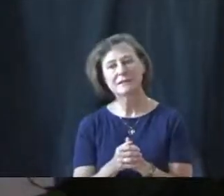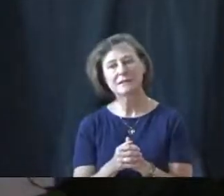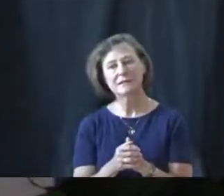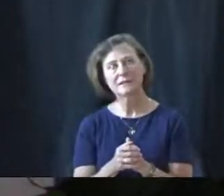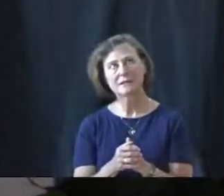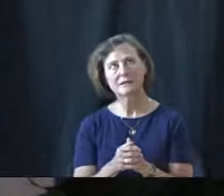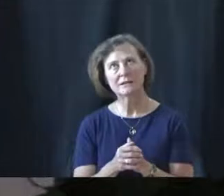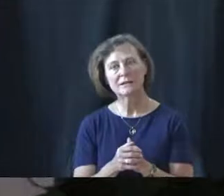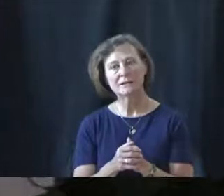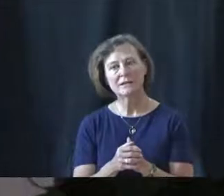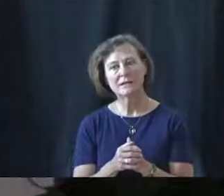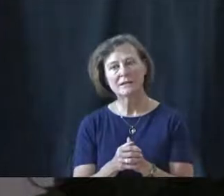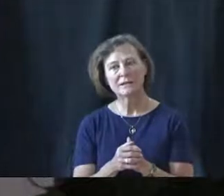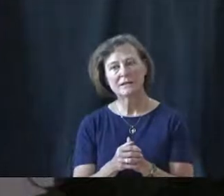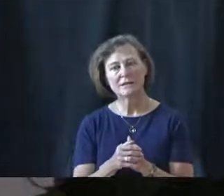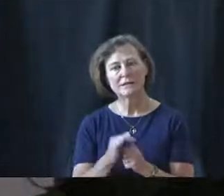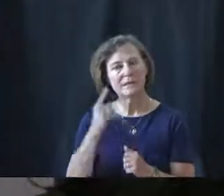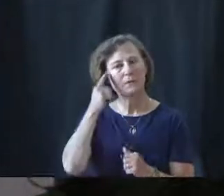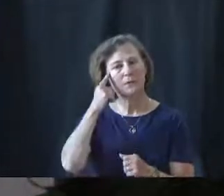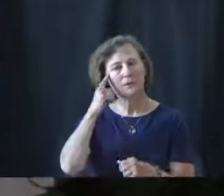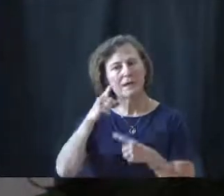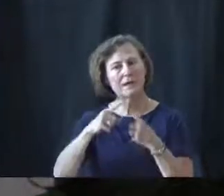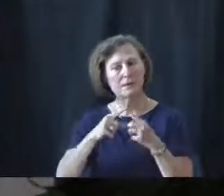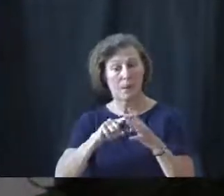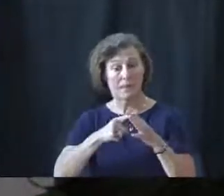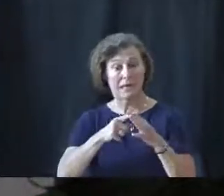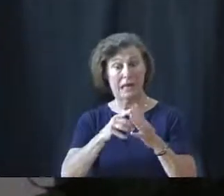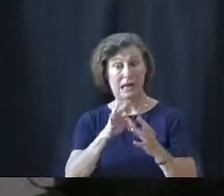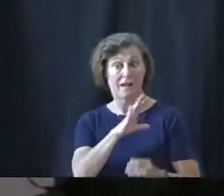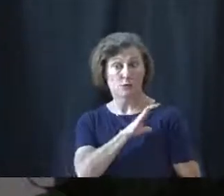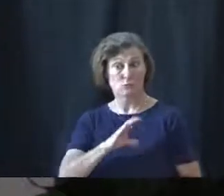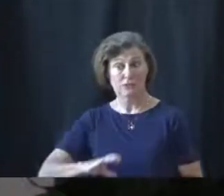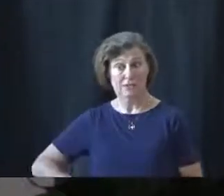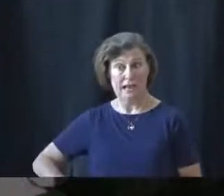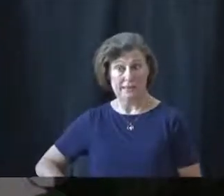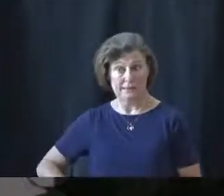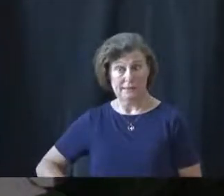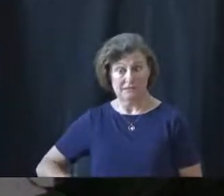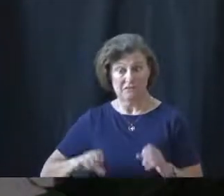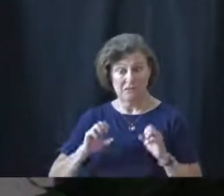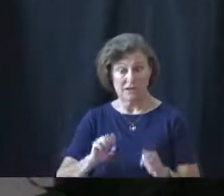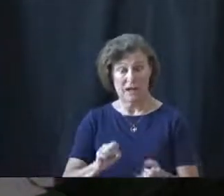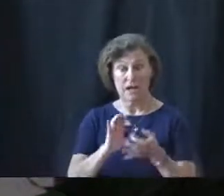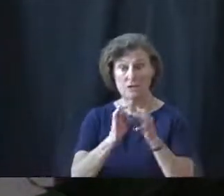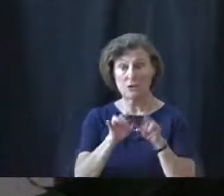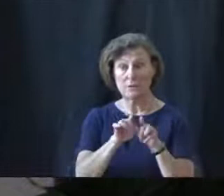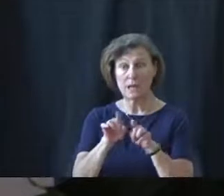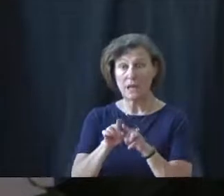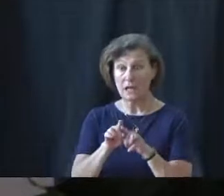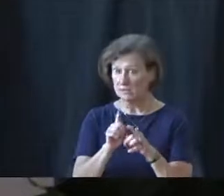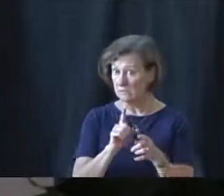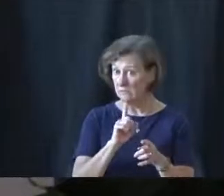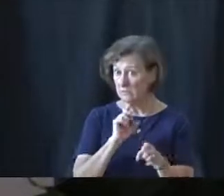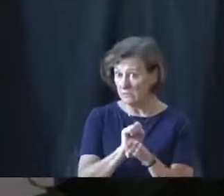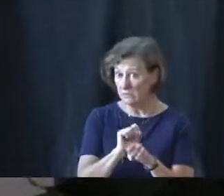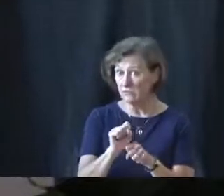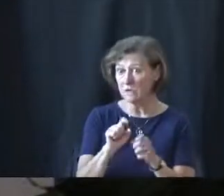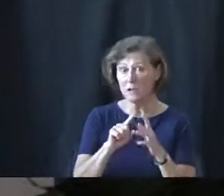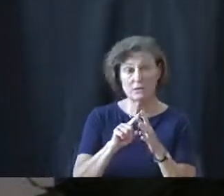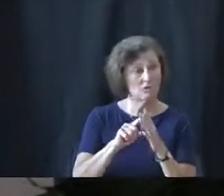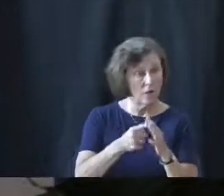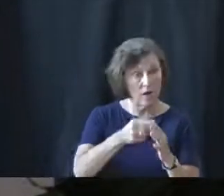If you think about beginning of the religion Christianity, it could be interpreted as essentially starting because of a